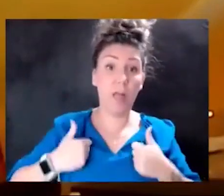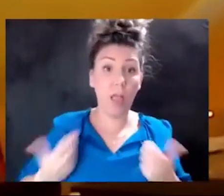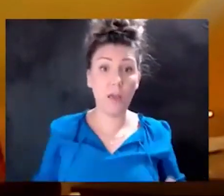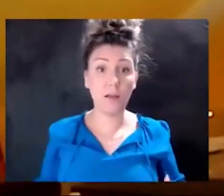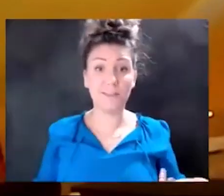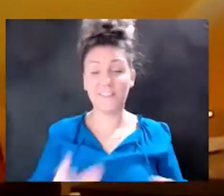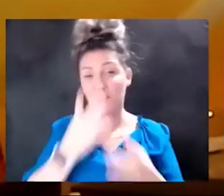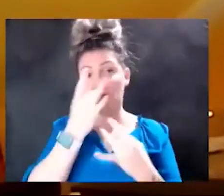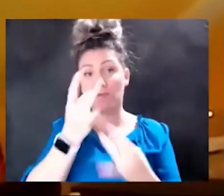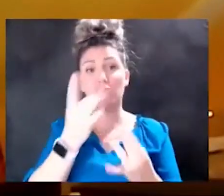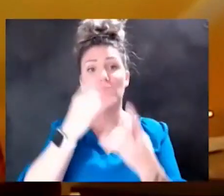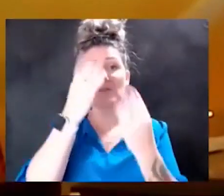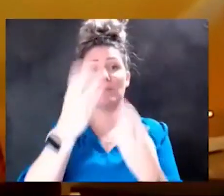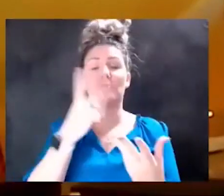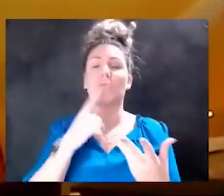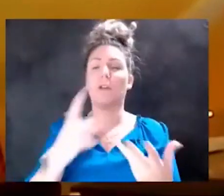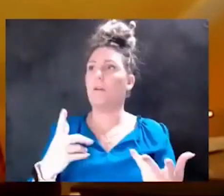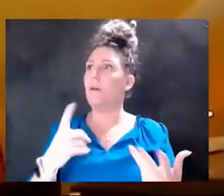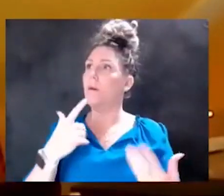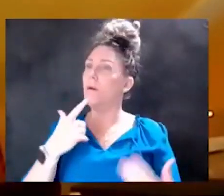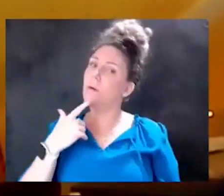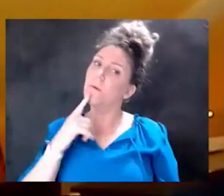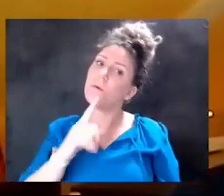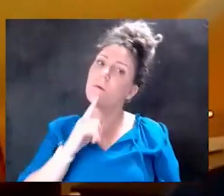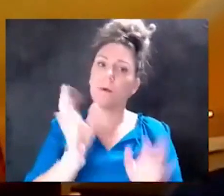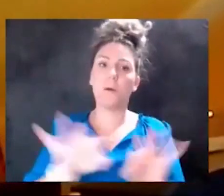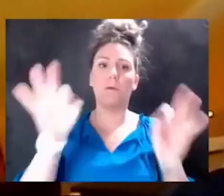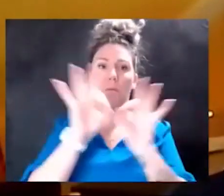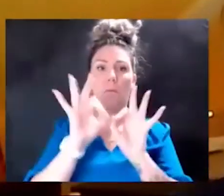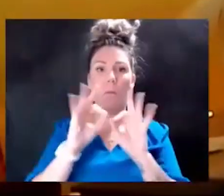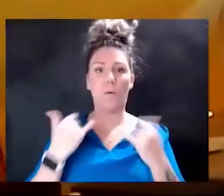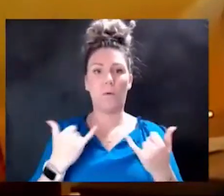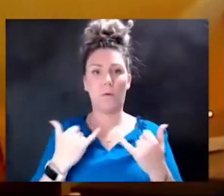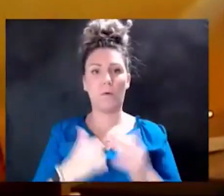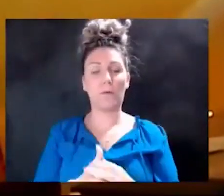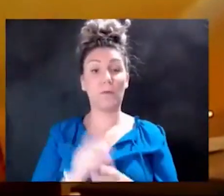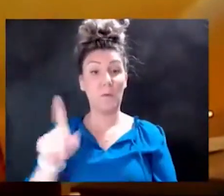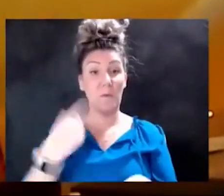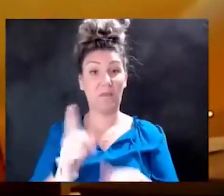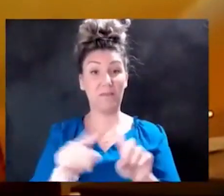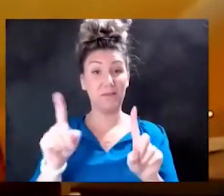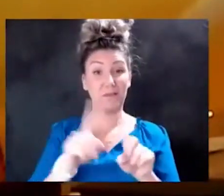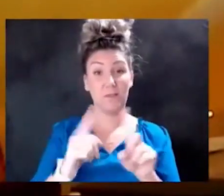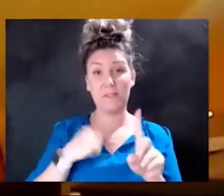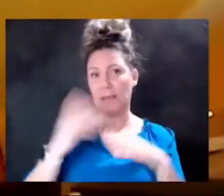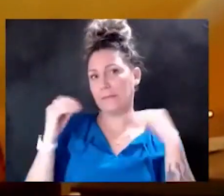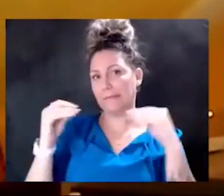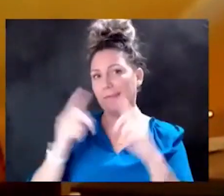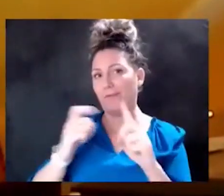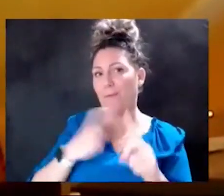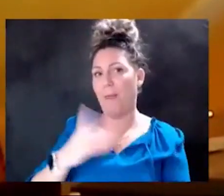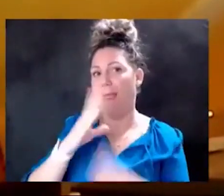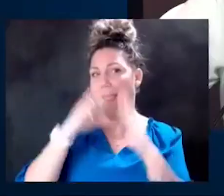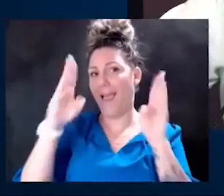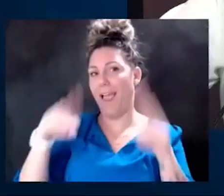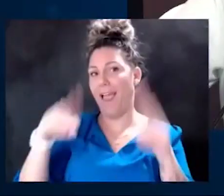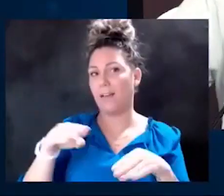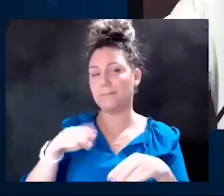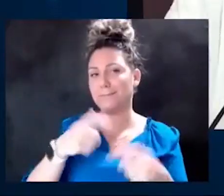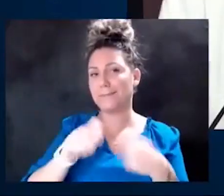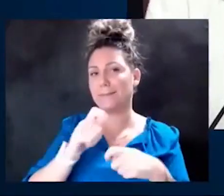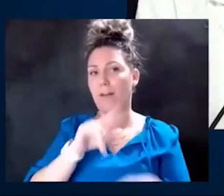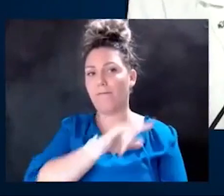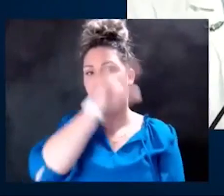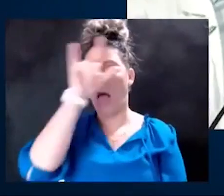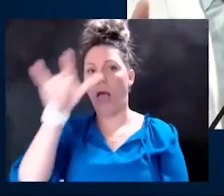viz has never been bigger than it is right now. And the only difference is I'm just teaching people how to do it from my house instead of flying all over the globe.